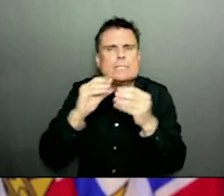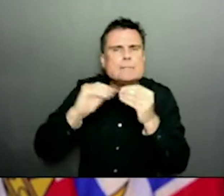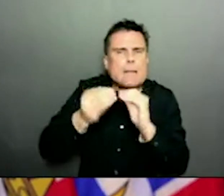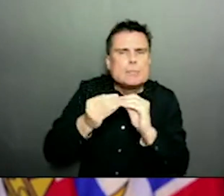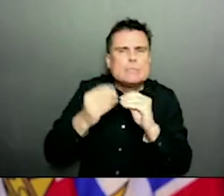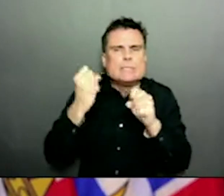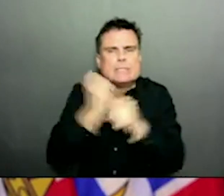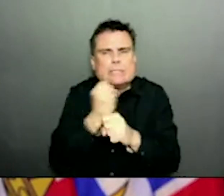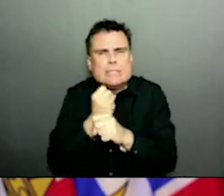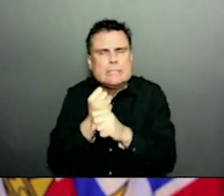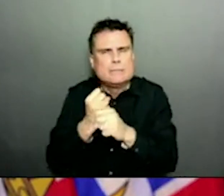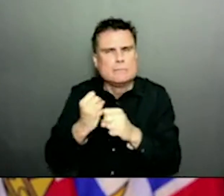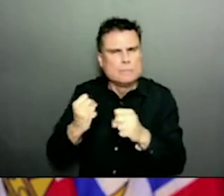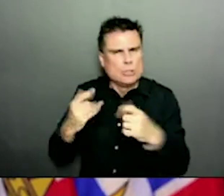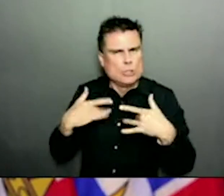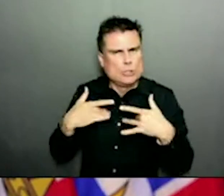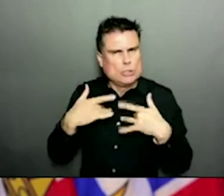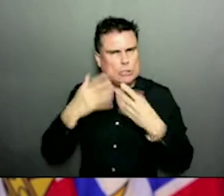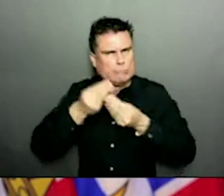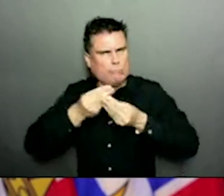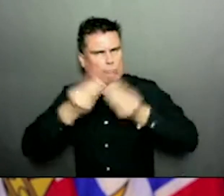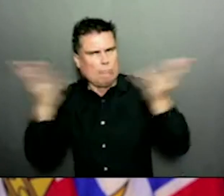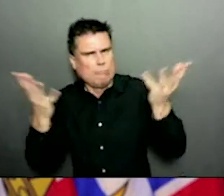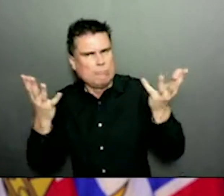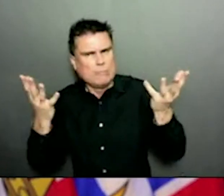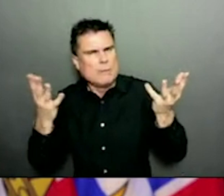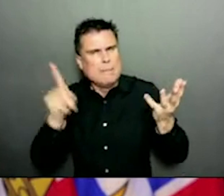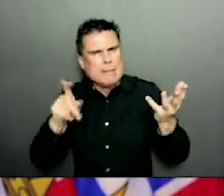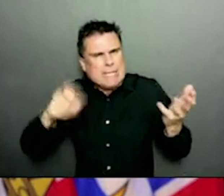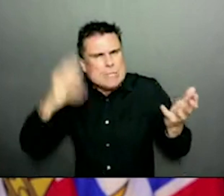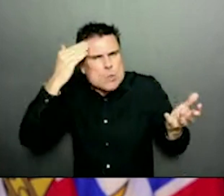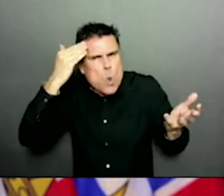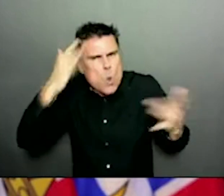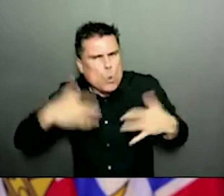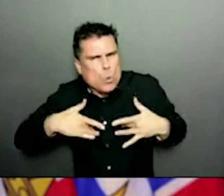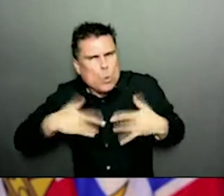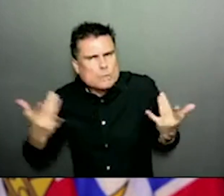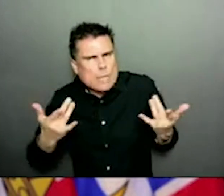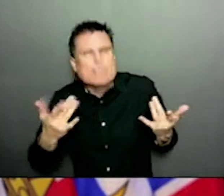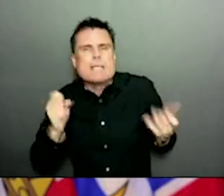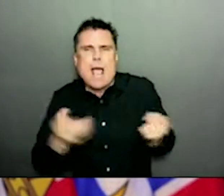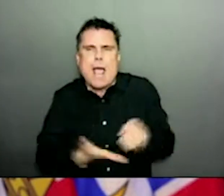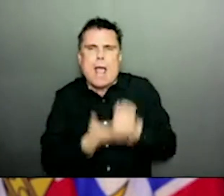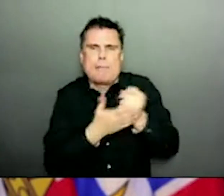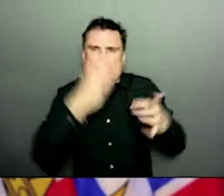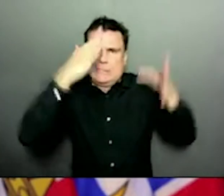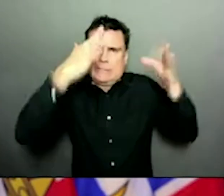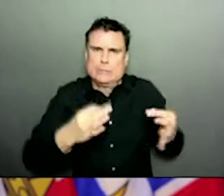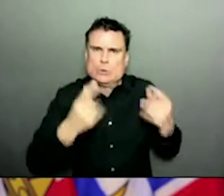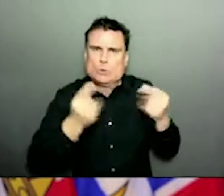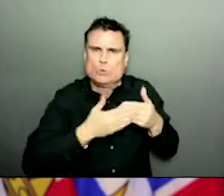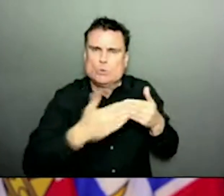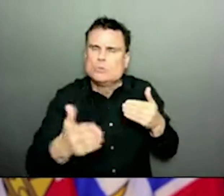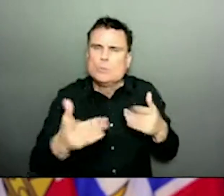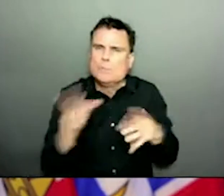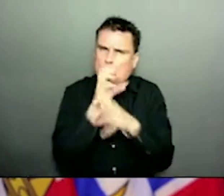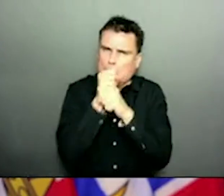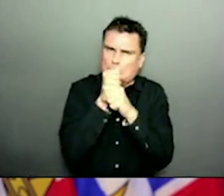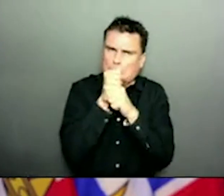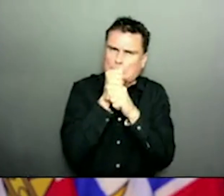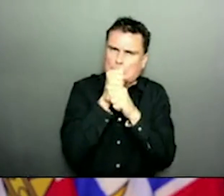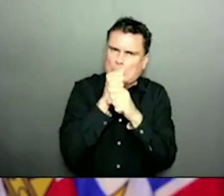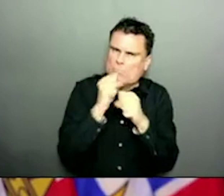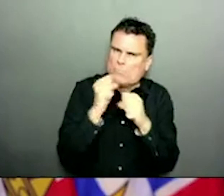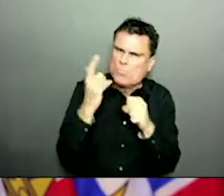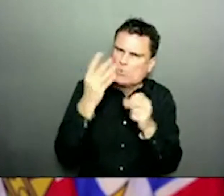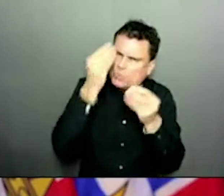They need it to make informed decisions. Why does the government continue to not provide the specific data to First Nations communities? Yeah,